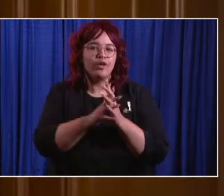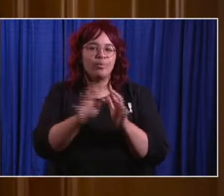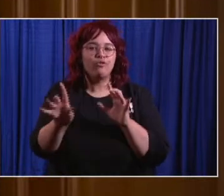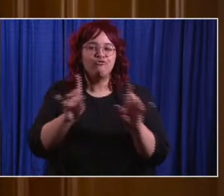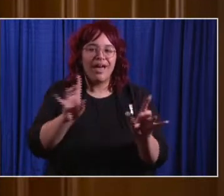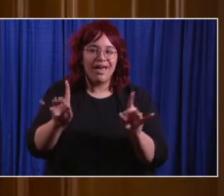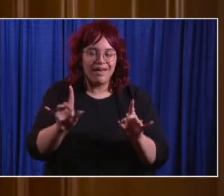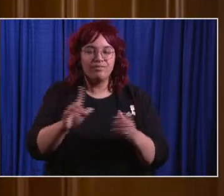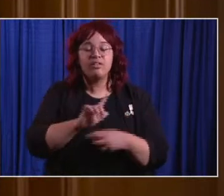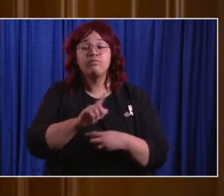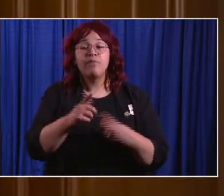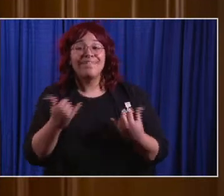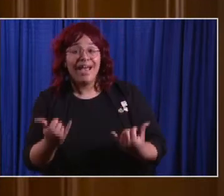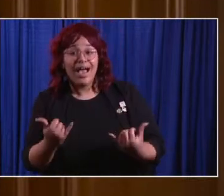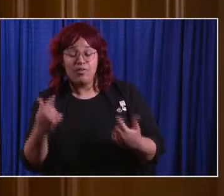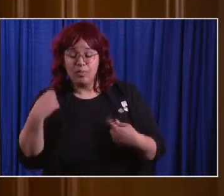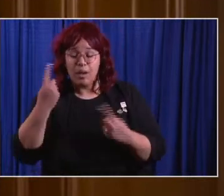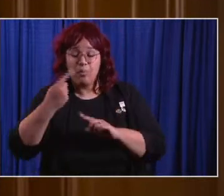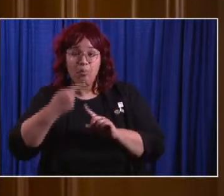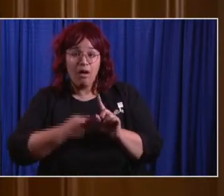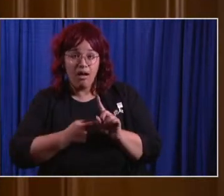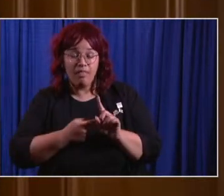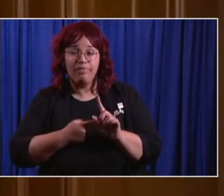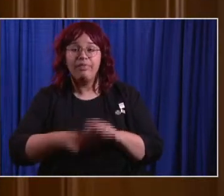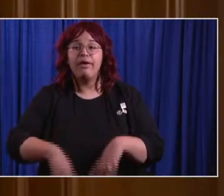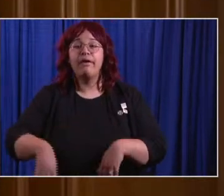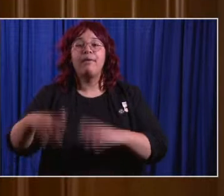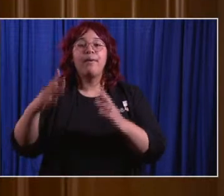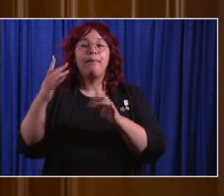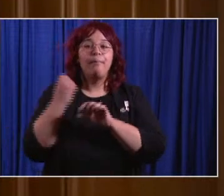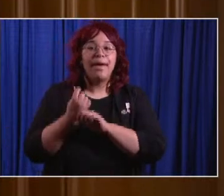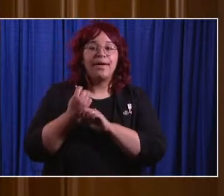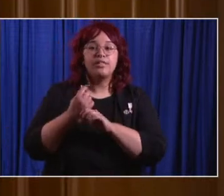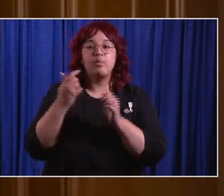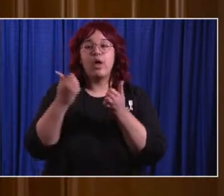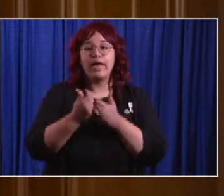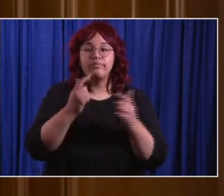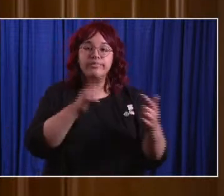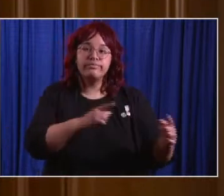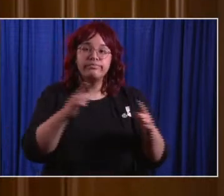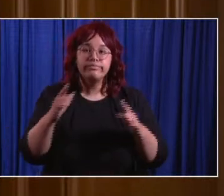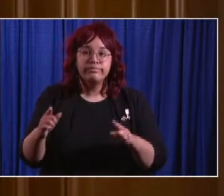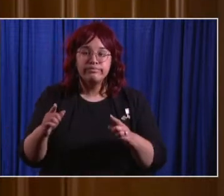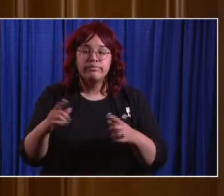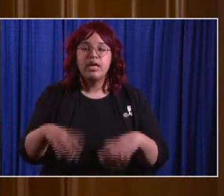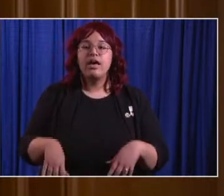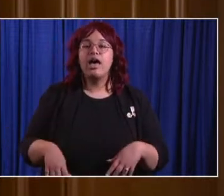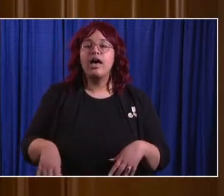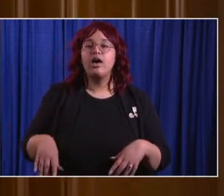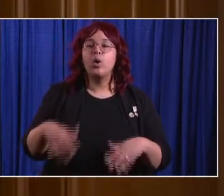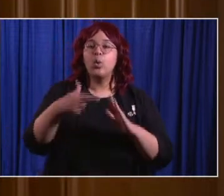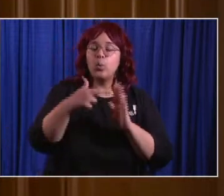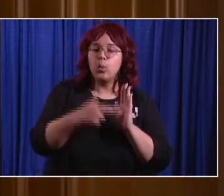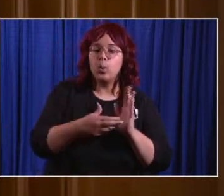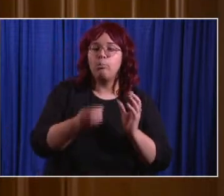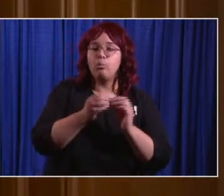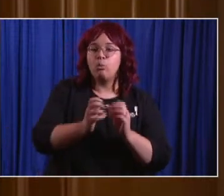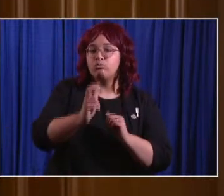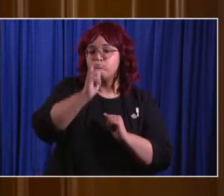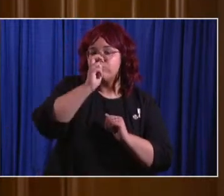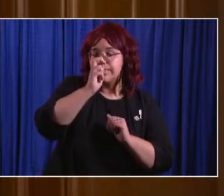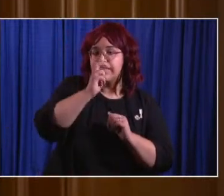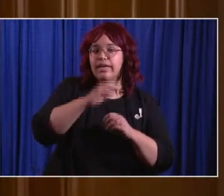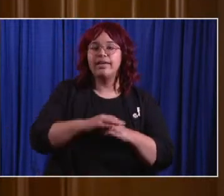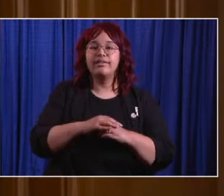on for about a month now. The Reds got a lot of home games. The Indians have too. They've increased attendance. My Cubbies were in town this weekend. They always bring a